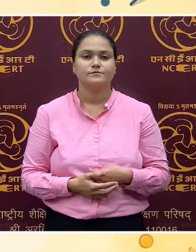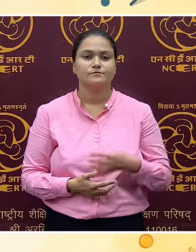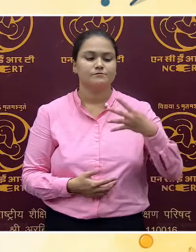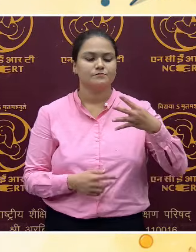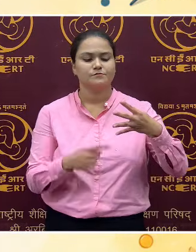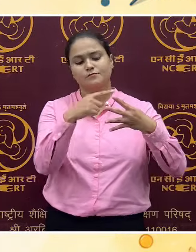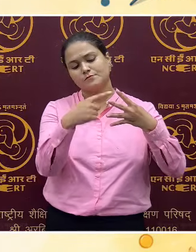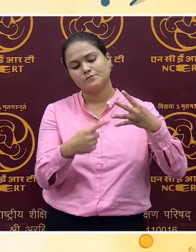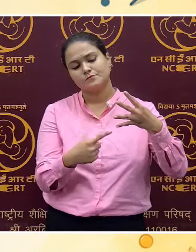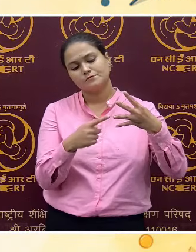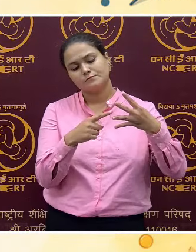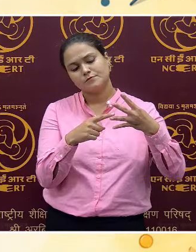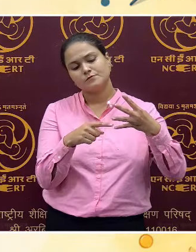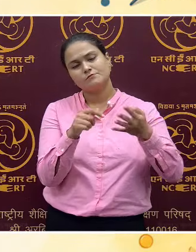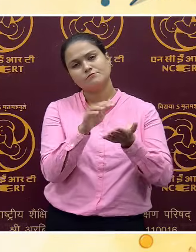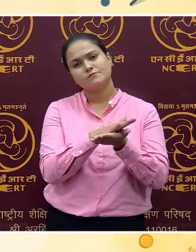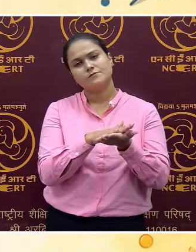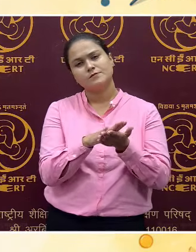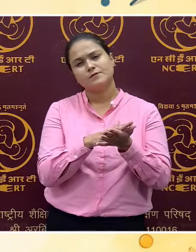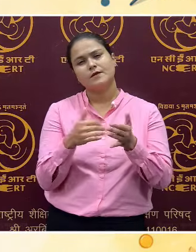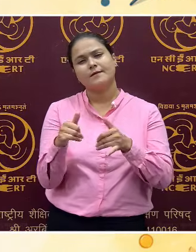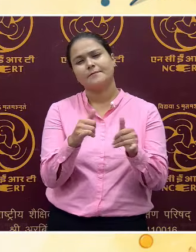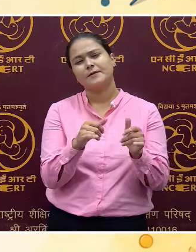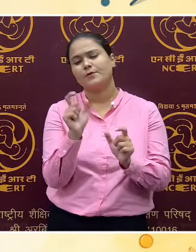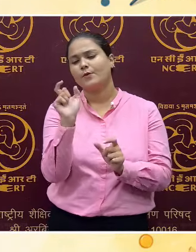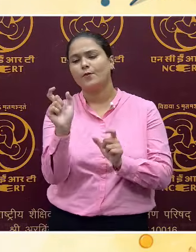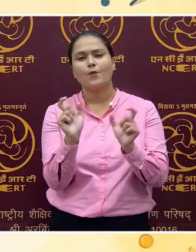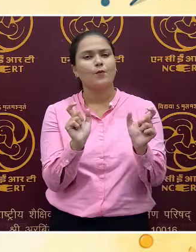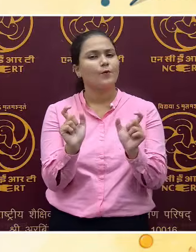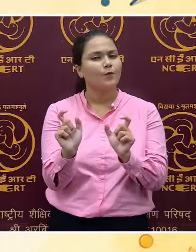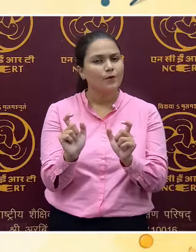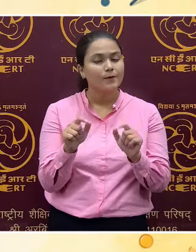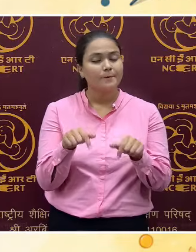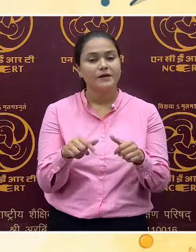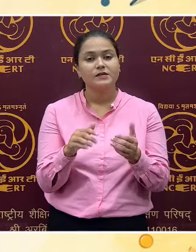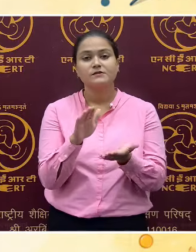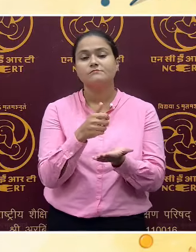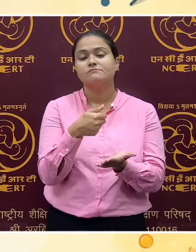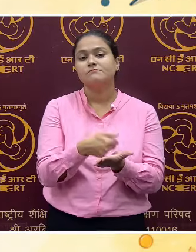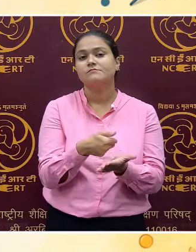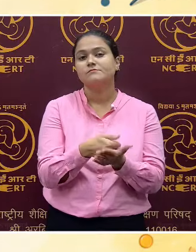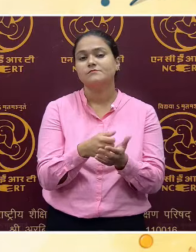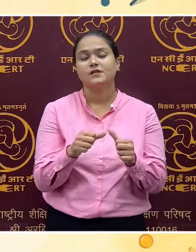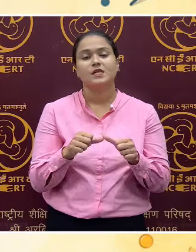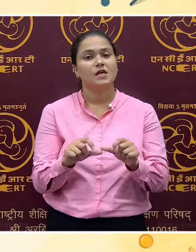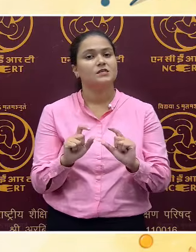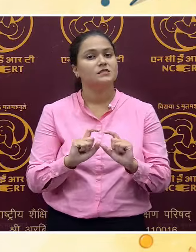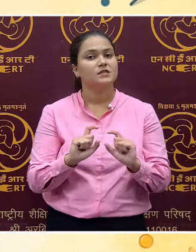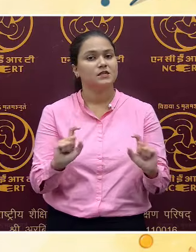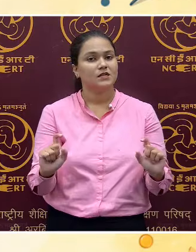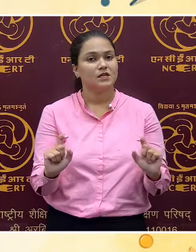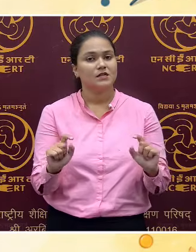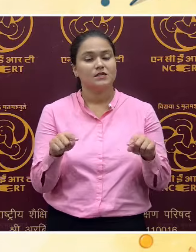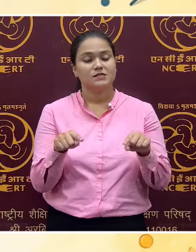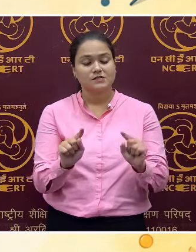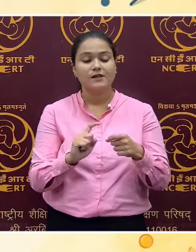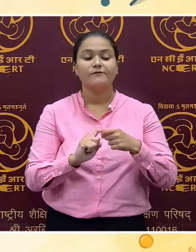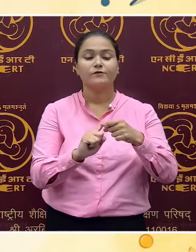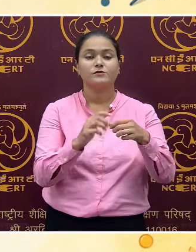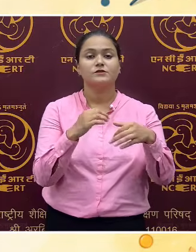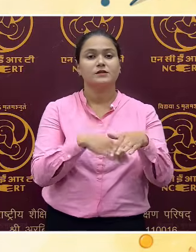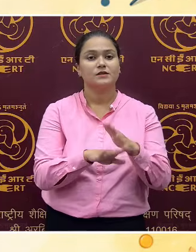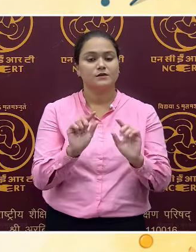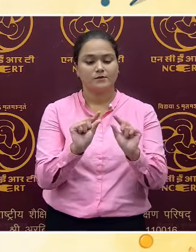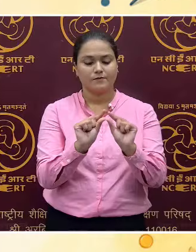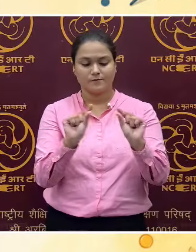So, this is just playing with words and all the options, but basically the answer lies very clearly in the question itself. You